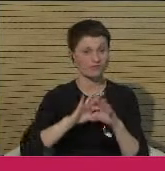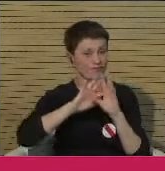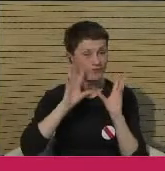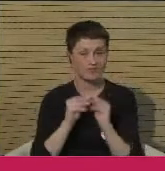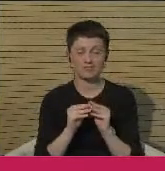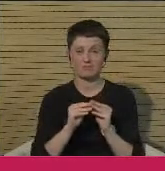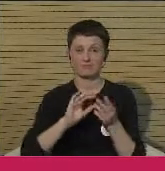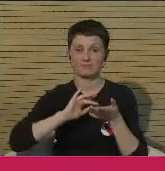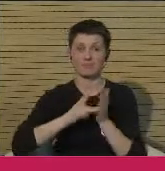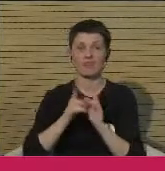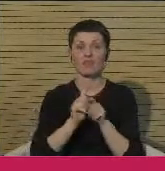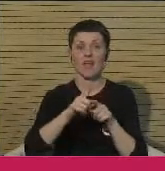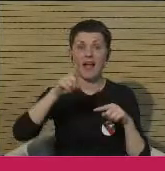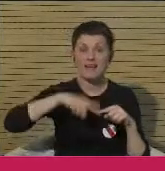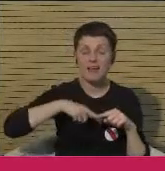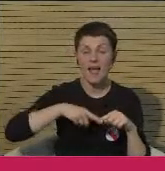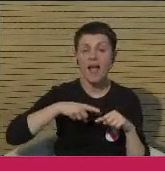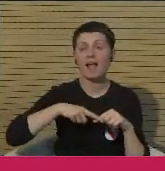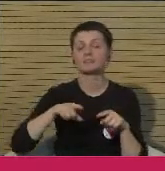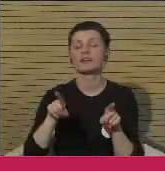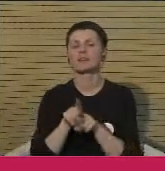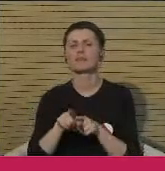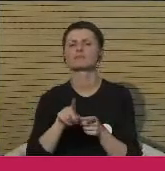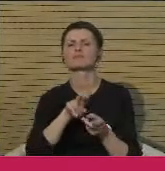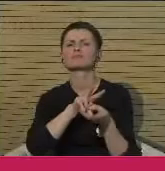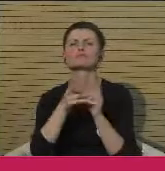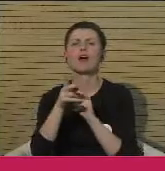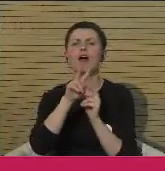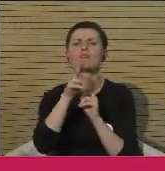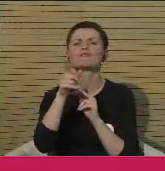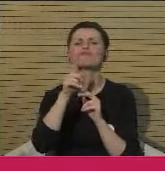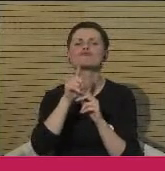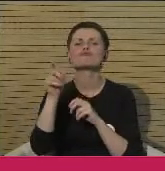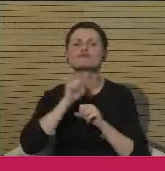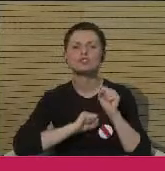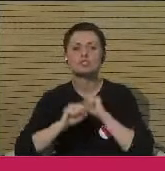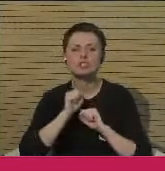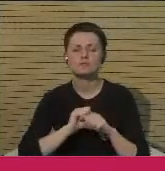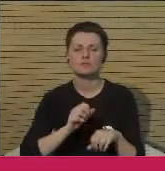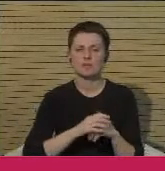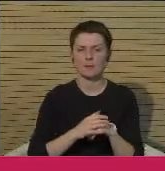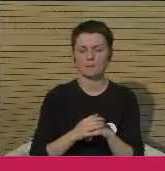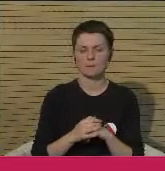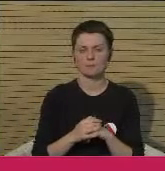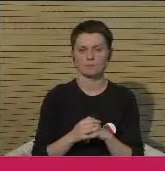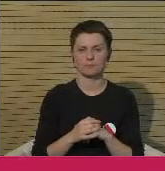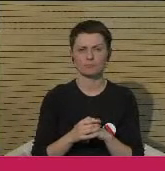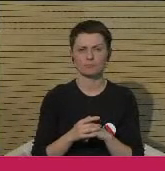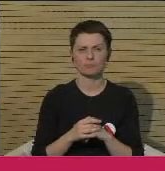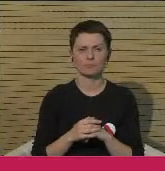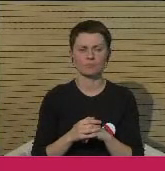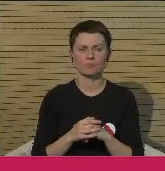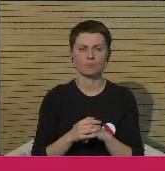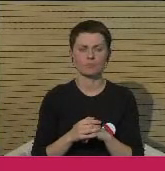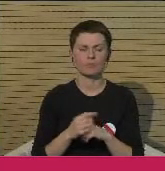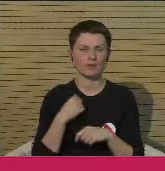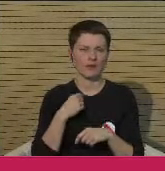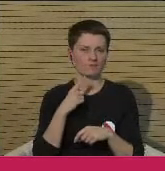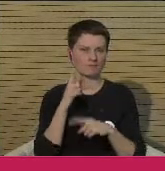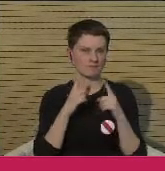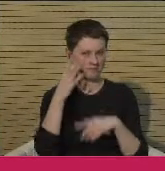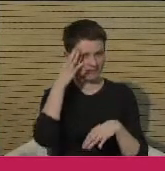architectural designs and styles from Greek, the redesigns from Roman styles.